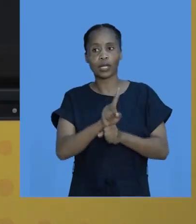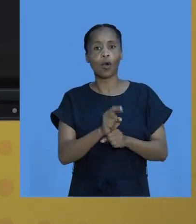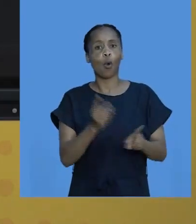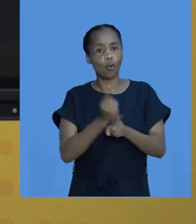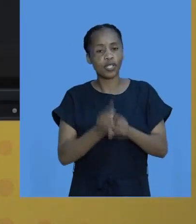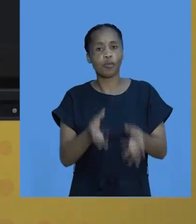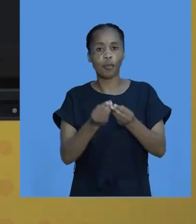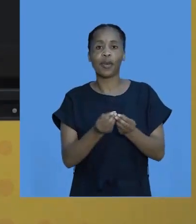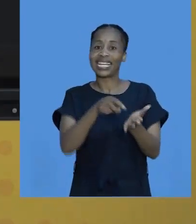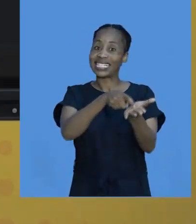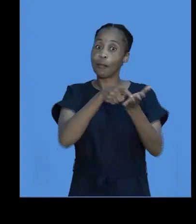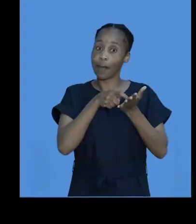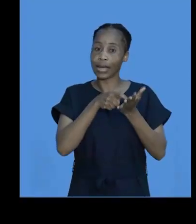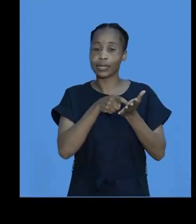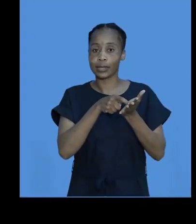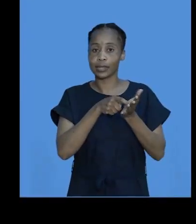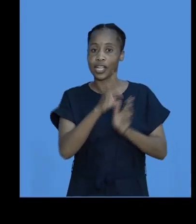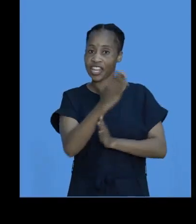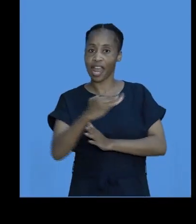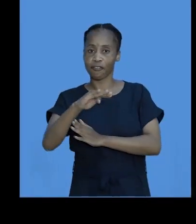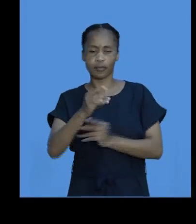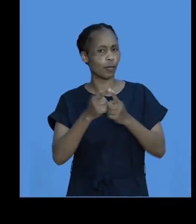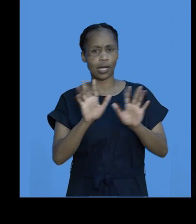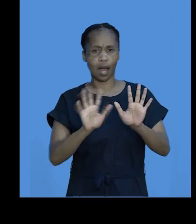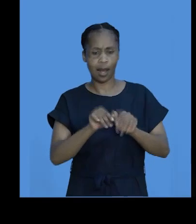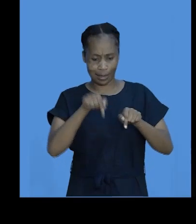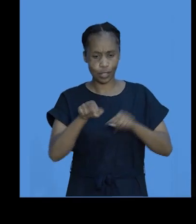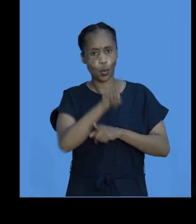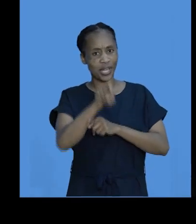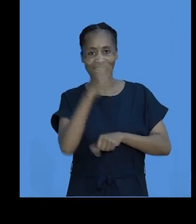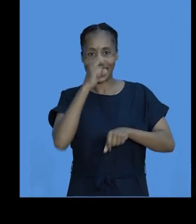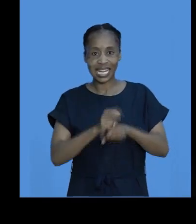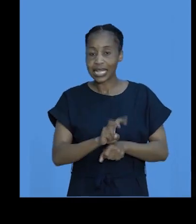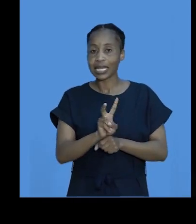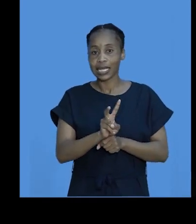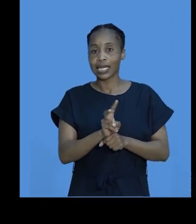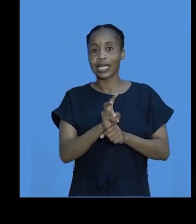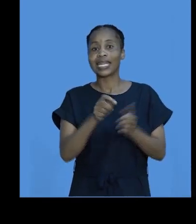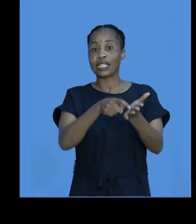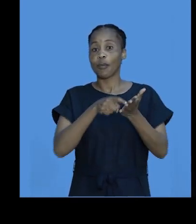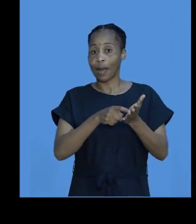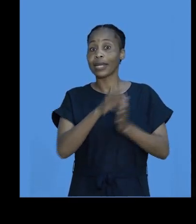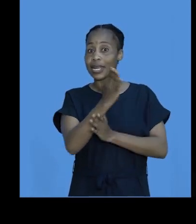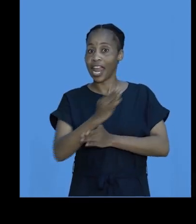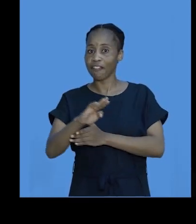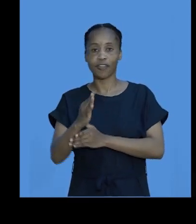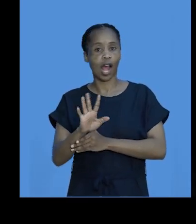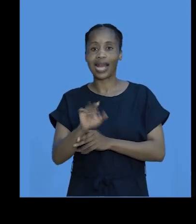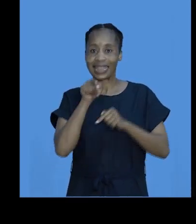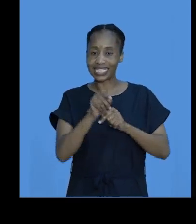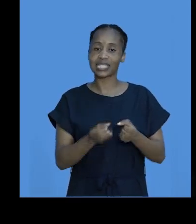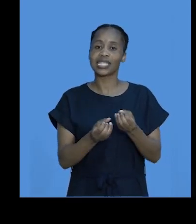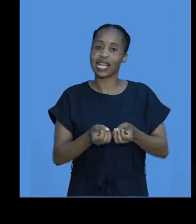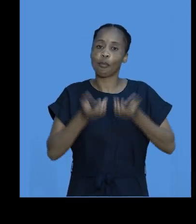quite a lot and we've tackled demand curve, but the question is not asking for a demand curve there. The question is asking for a supply